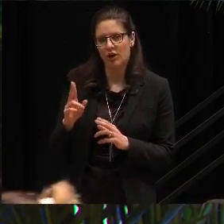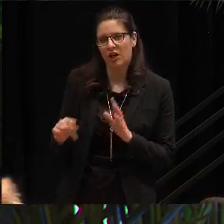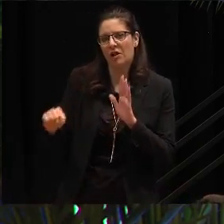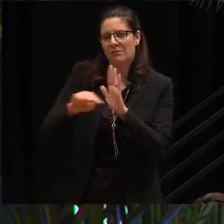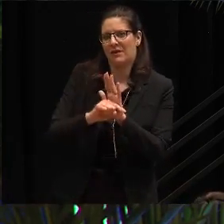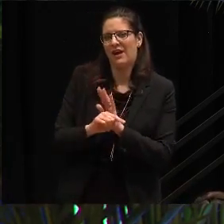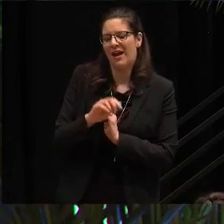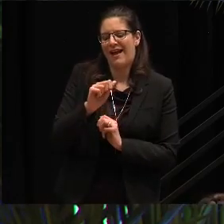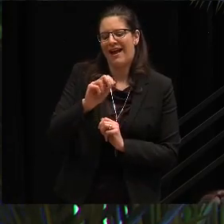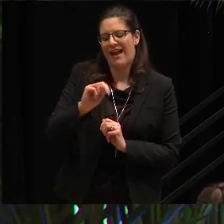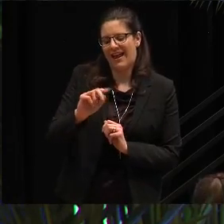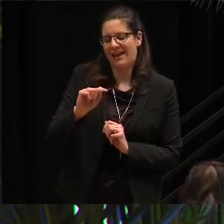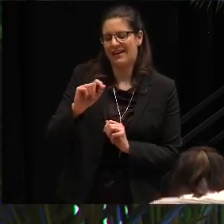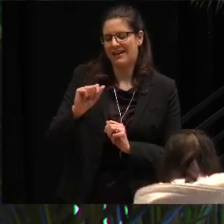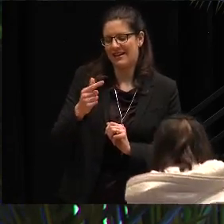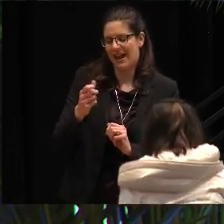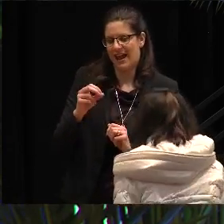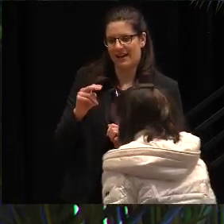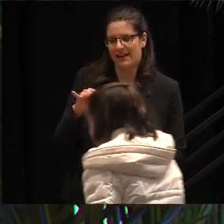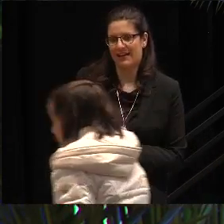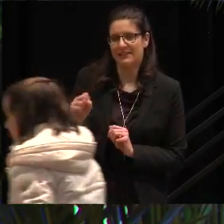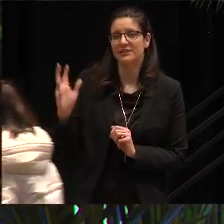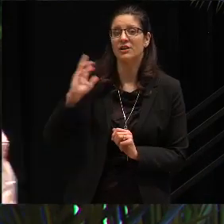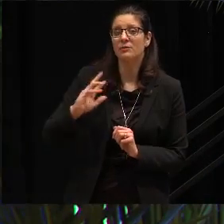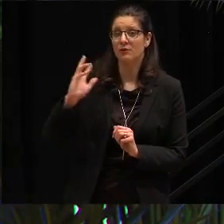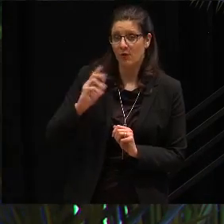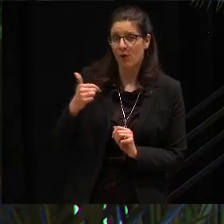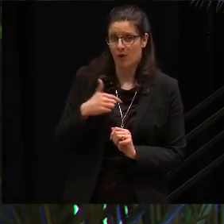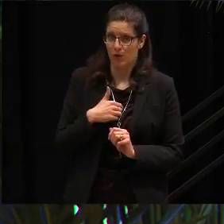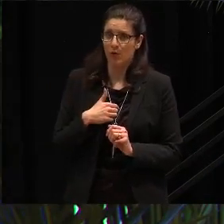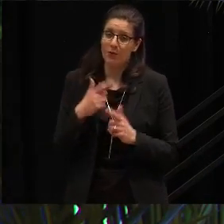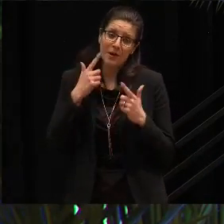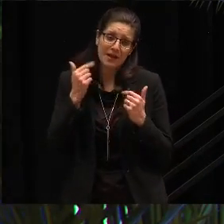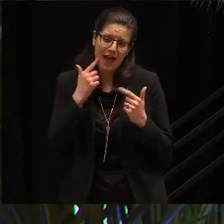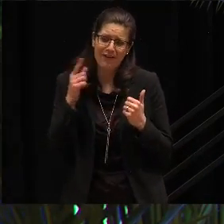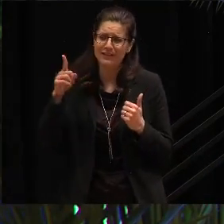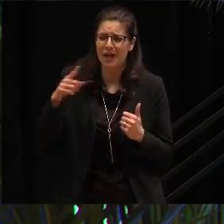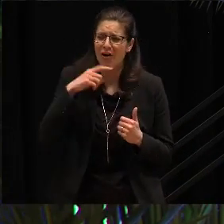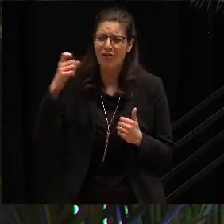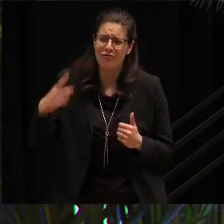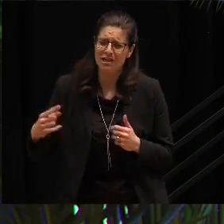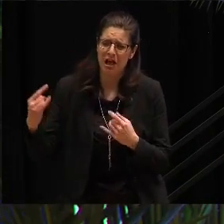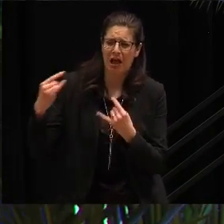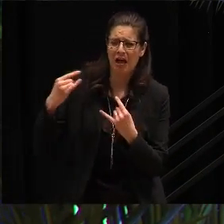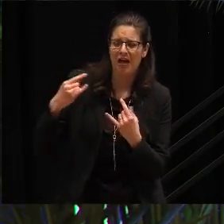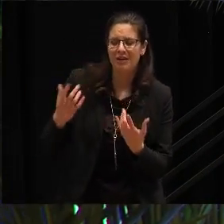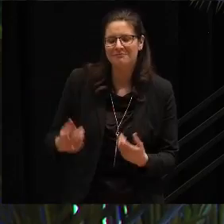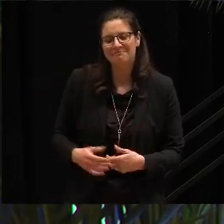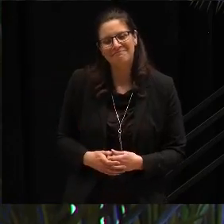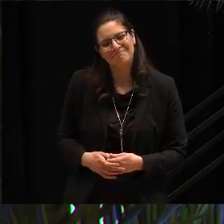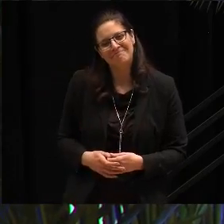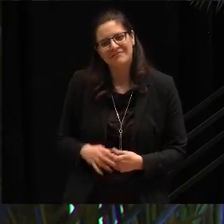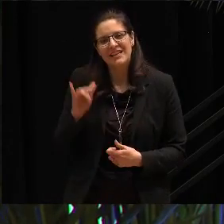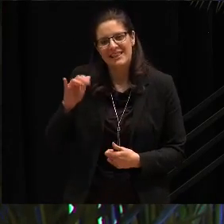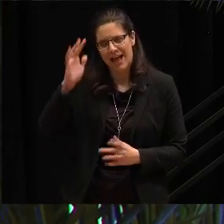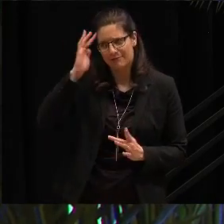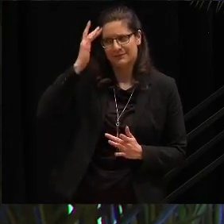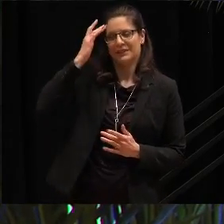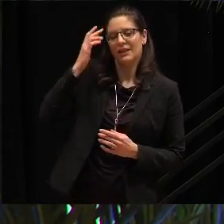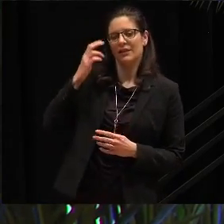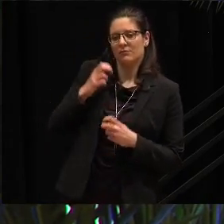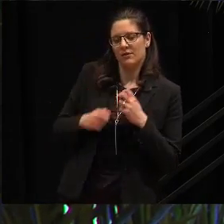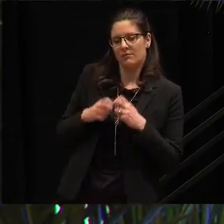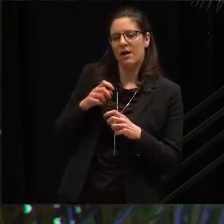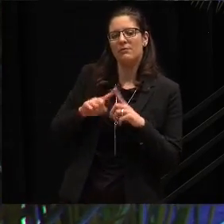sort of put, in 2012 we were laughing about Russia as an antagonist, international antagonist. So I understand that that can be troubling, but